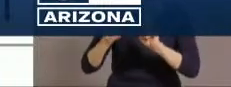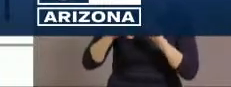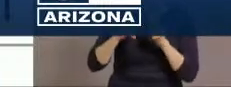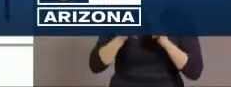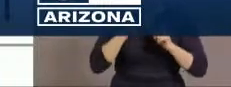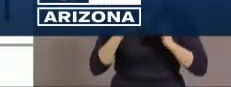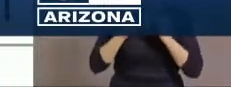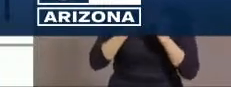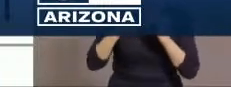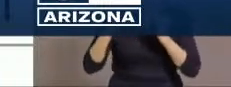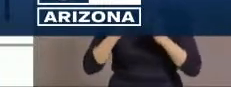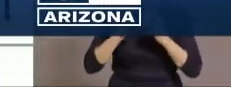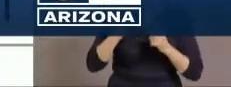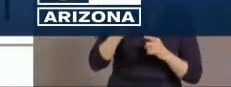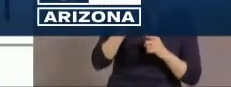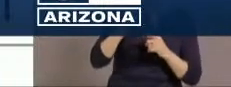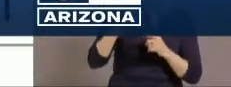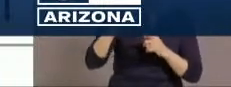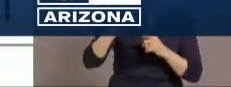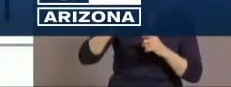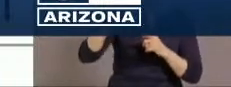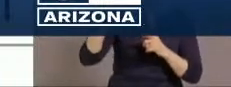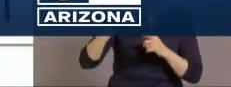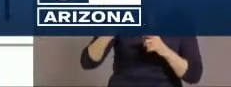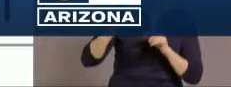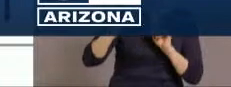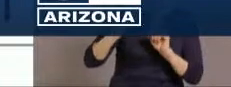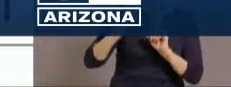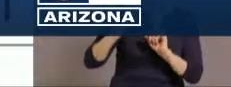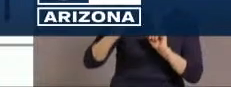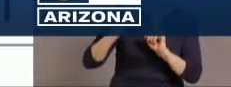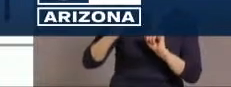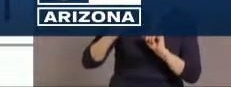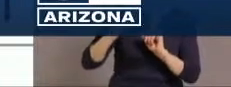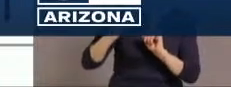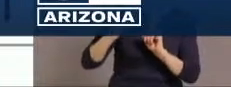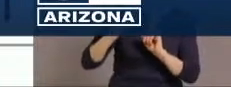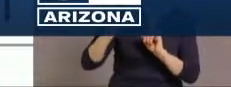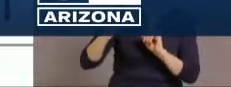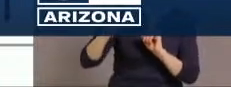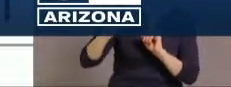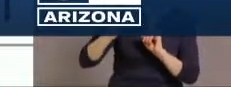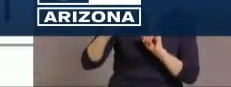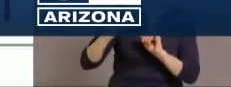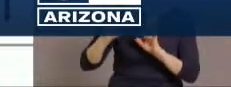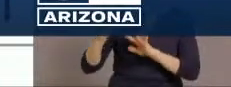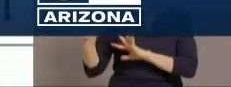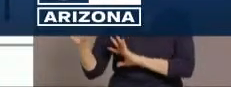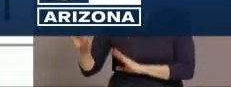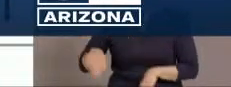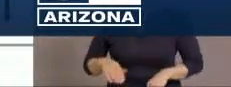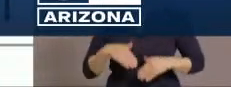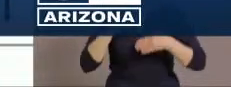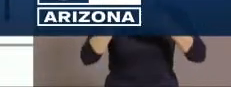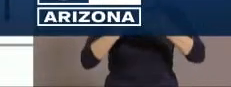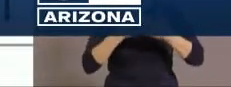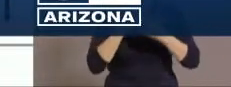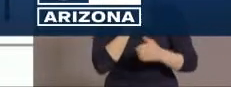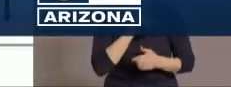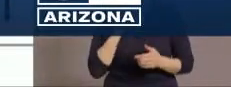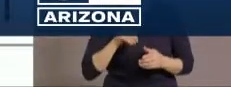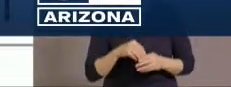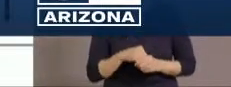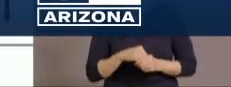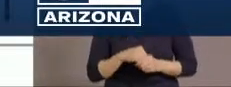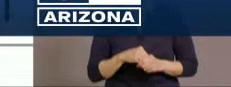to monitor that as well after the big decrease since the beginning of January. I usually just